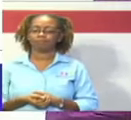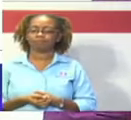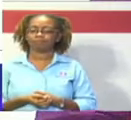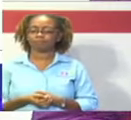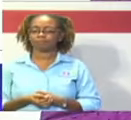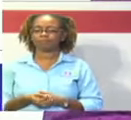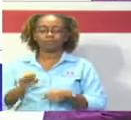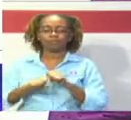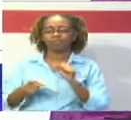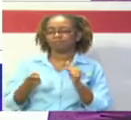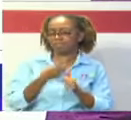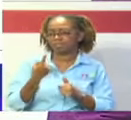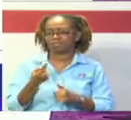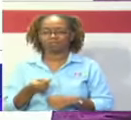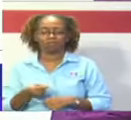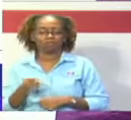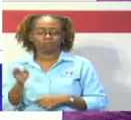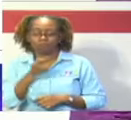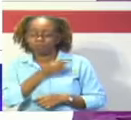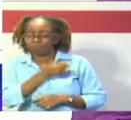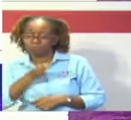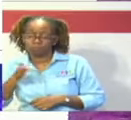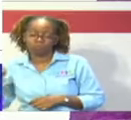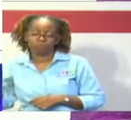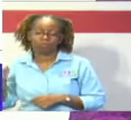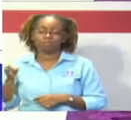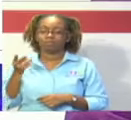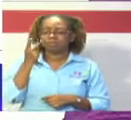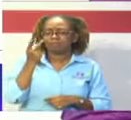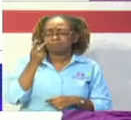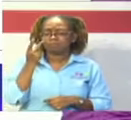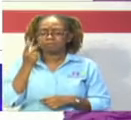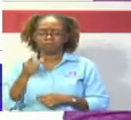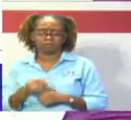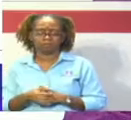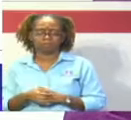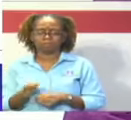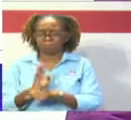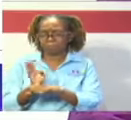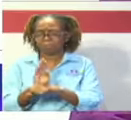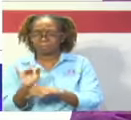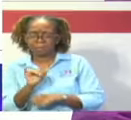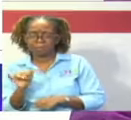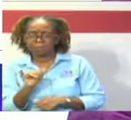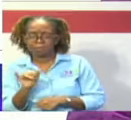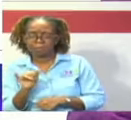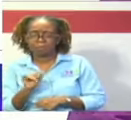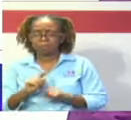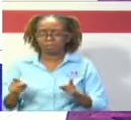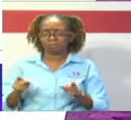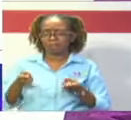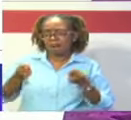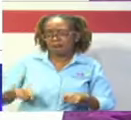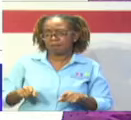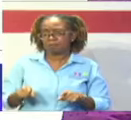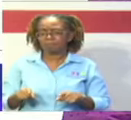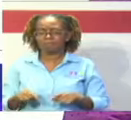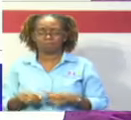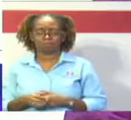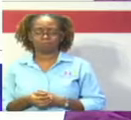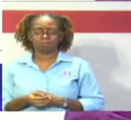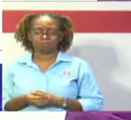virus that contain those mutations, they behave very, very similarly. However, occasionally, you do get mutations